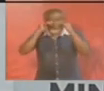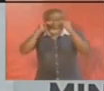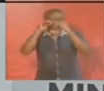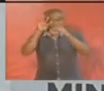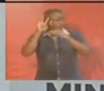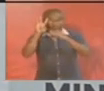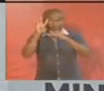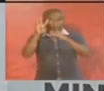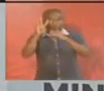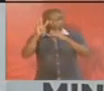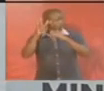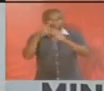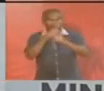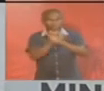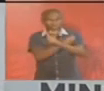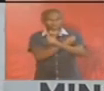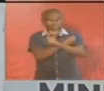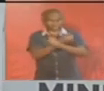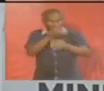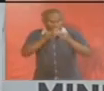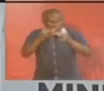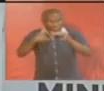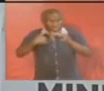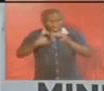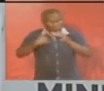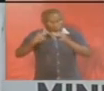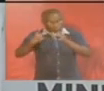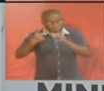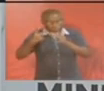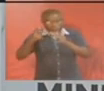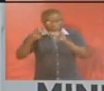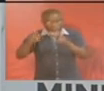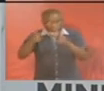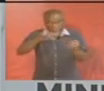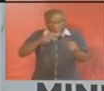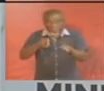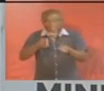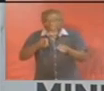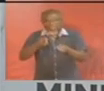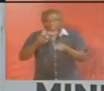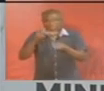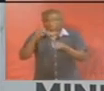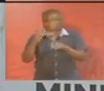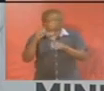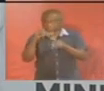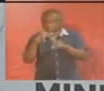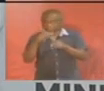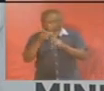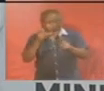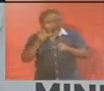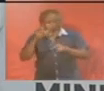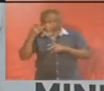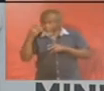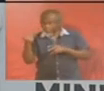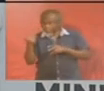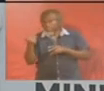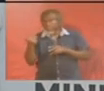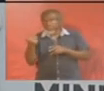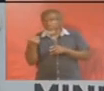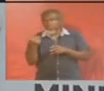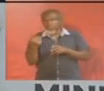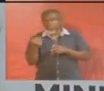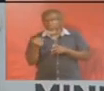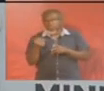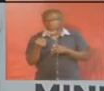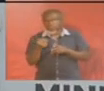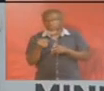for example, if you have one death in a million for this type of adverse reaction, and you use 90 million doses, you expect